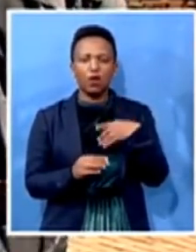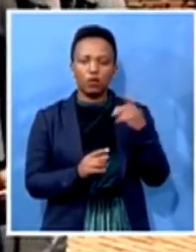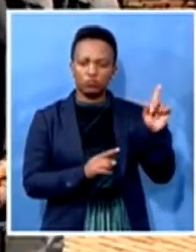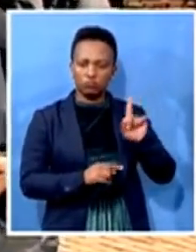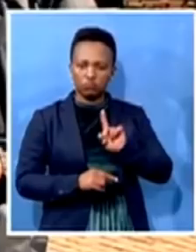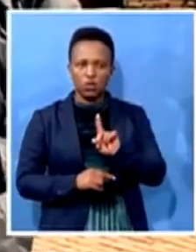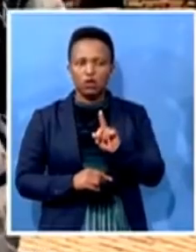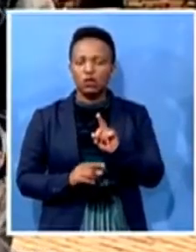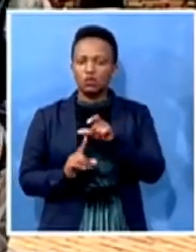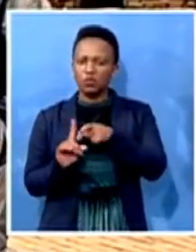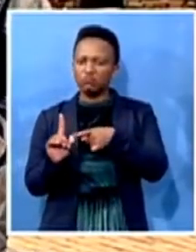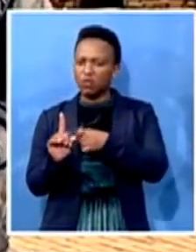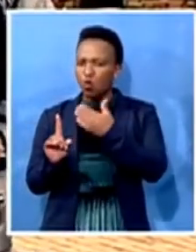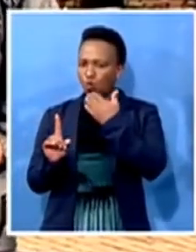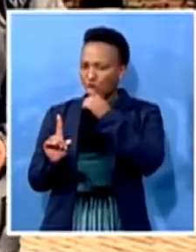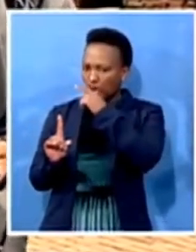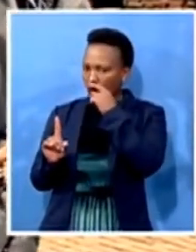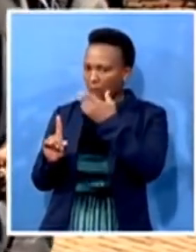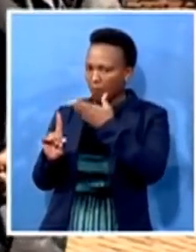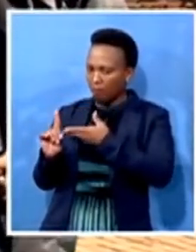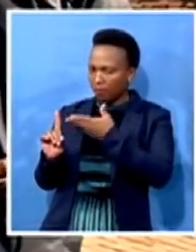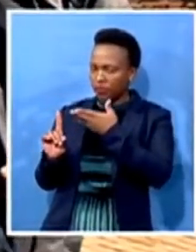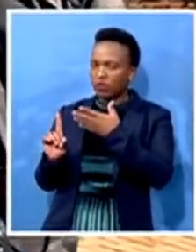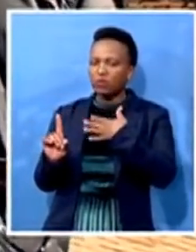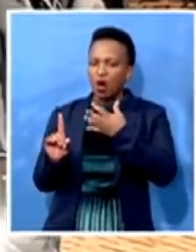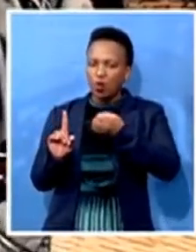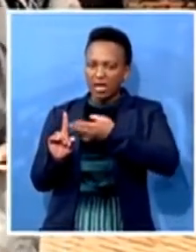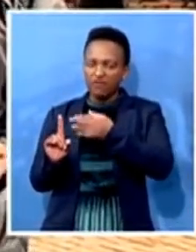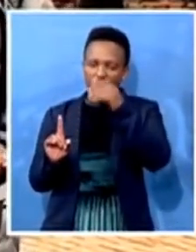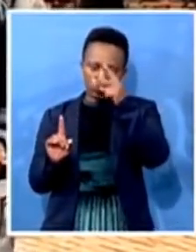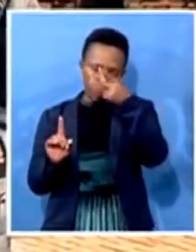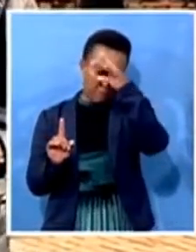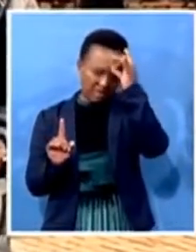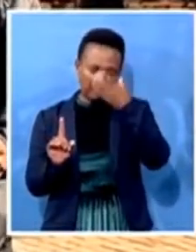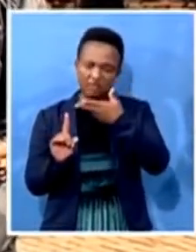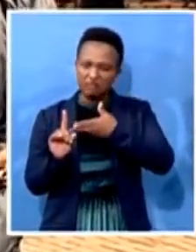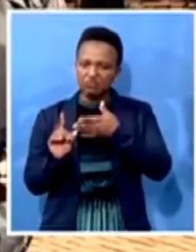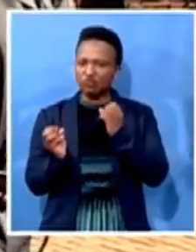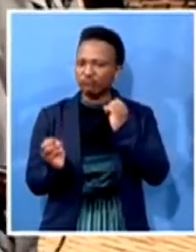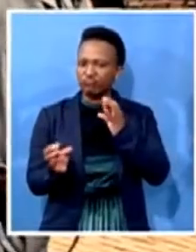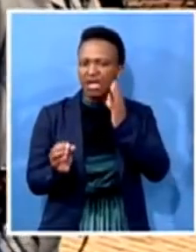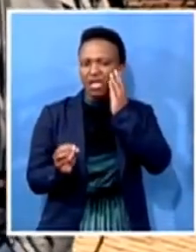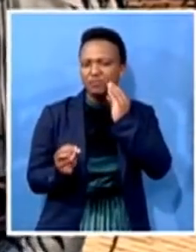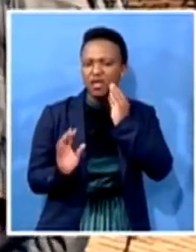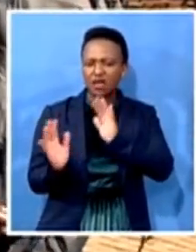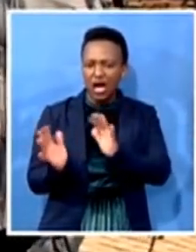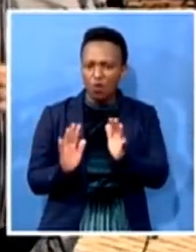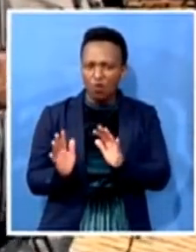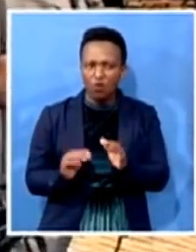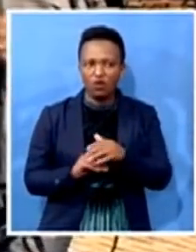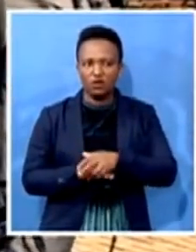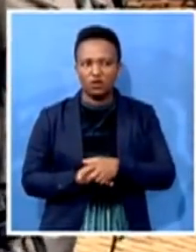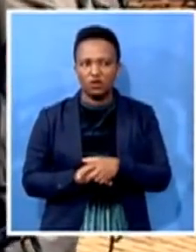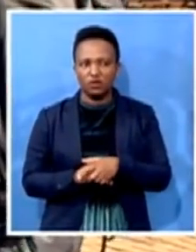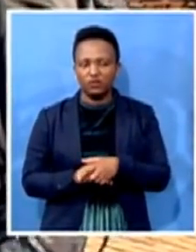maybe 2 minutes or so, just to relate her experiences. No. And then I think once she's done that, I'll